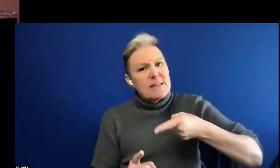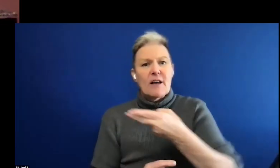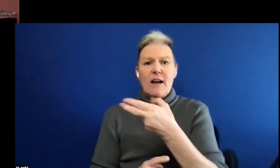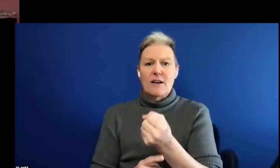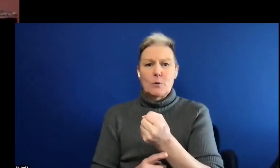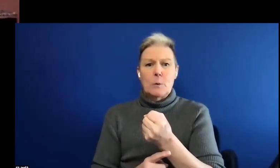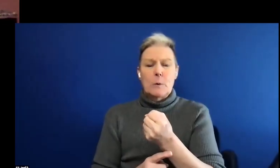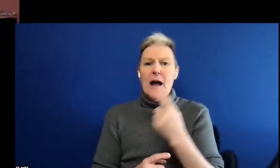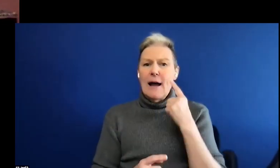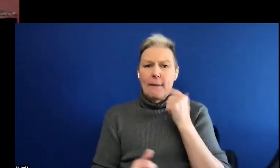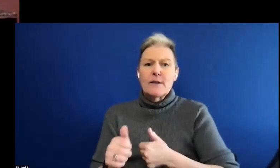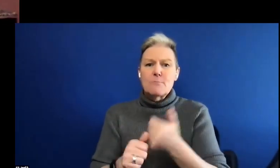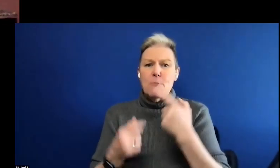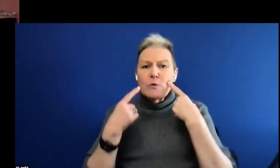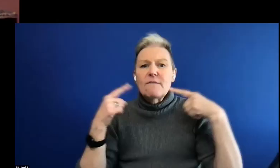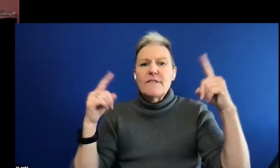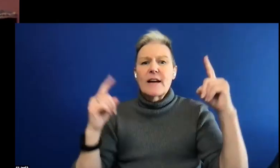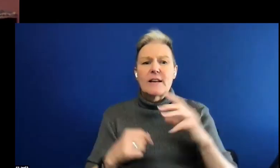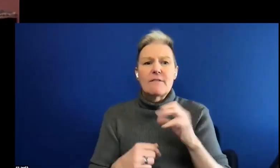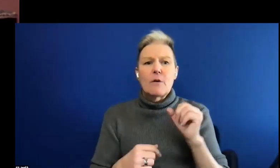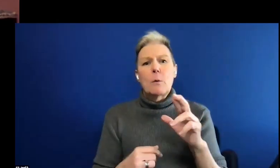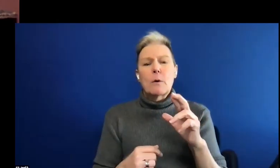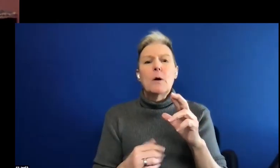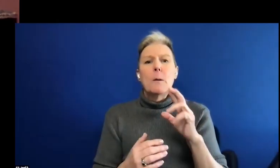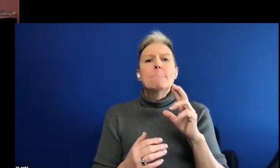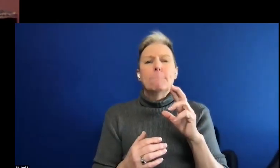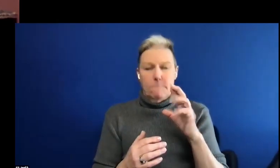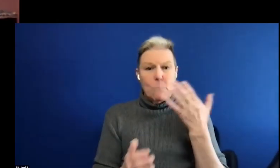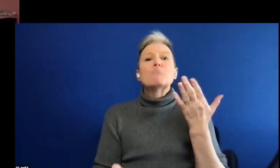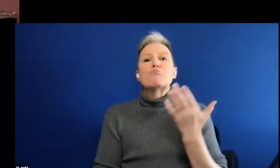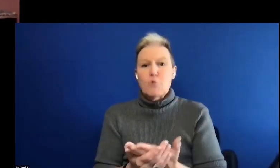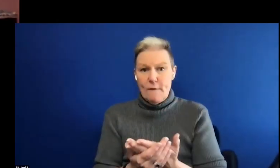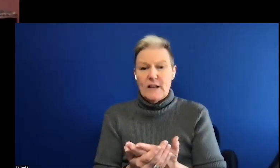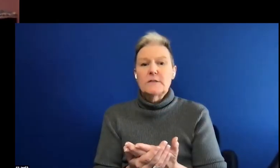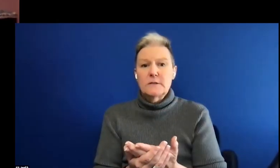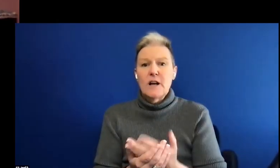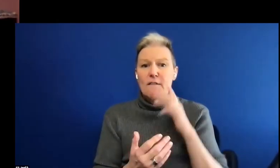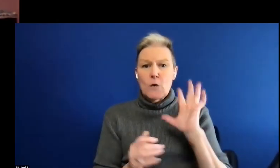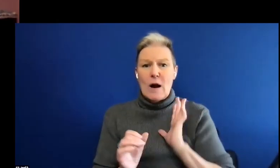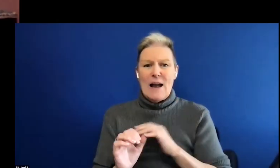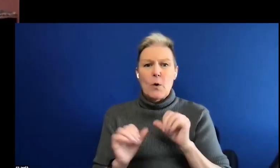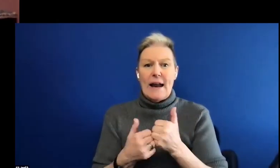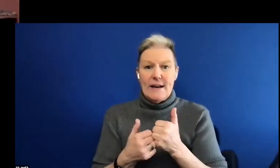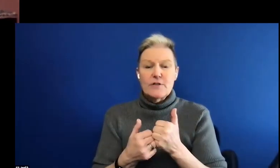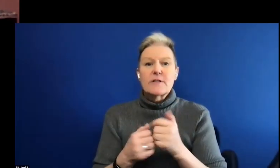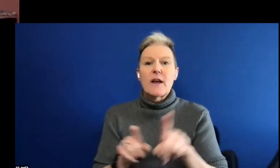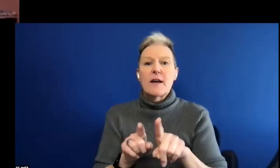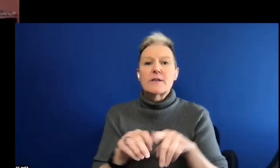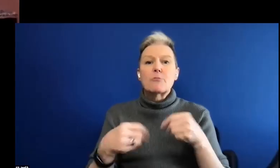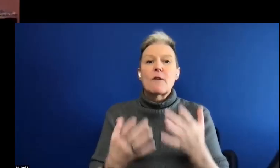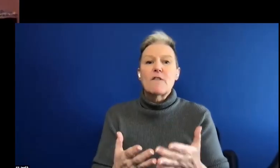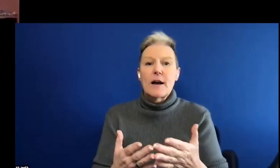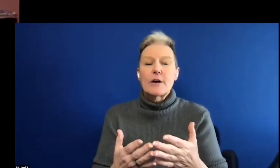I think it's most effective, or it has been proven right to be most effective, especially through our agency as a provider, if